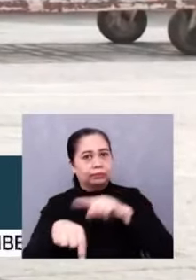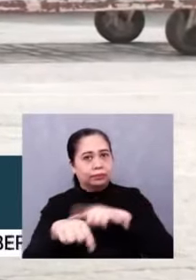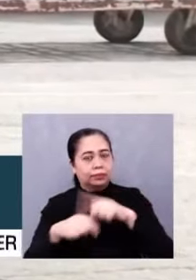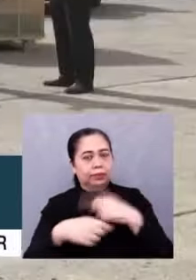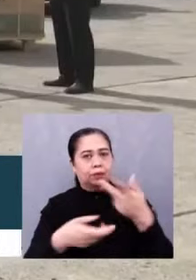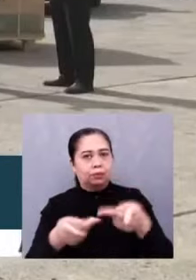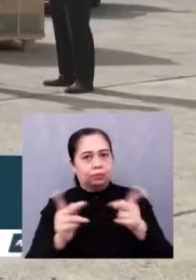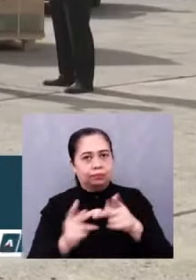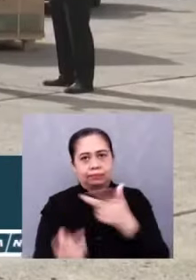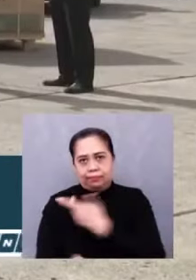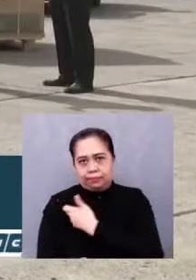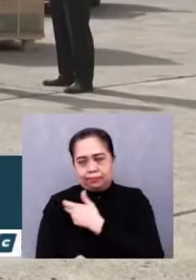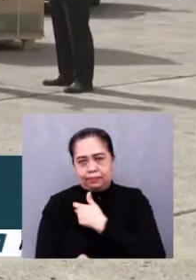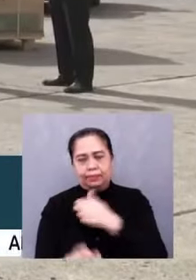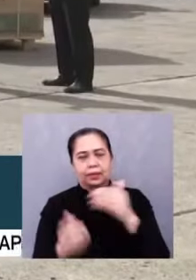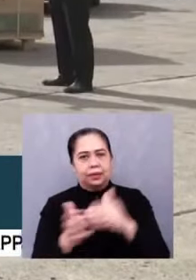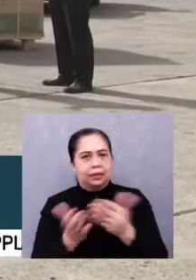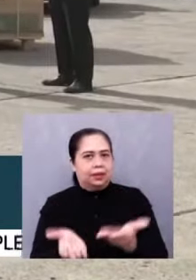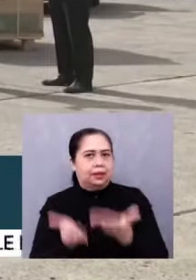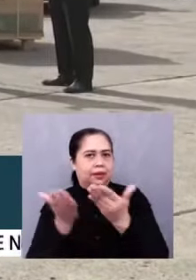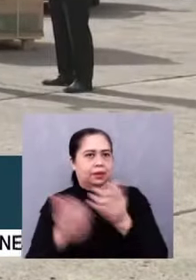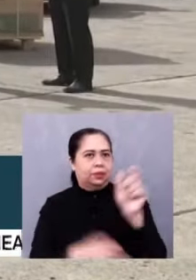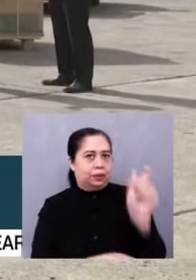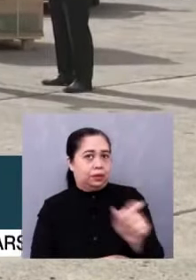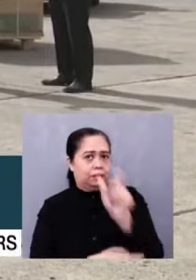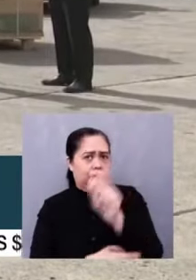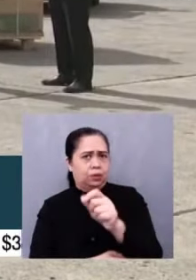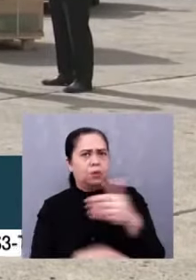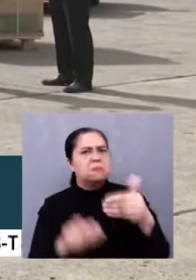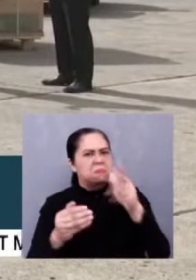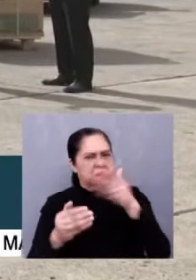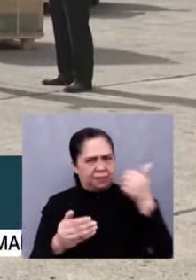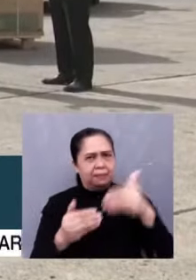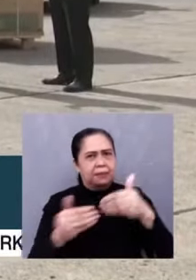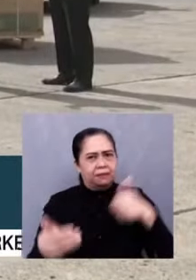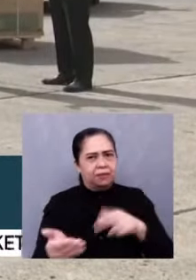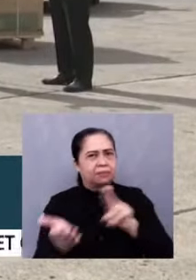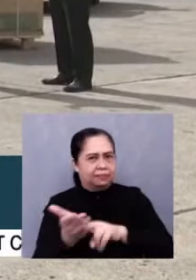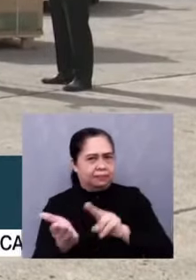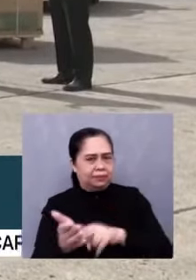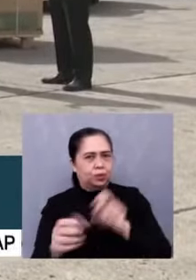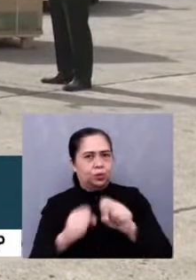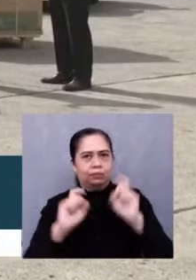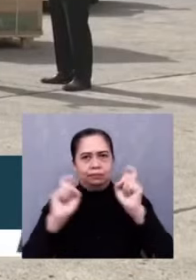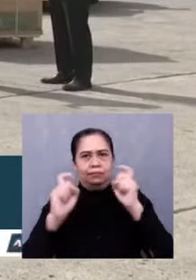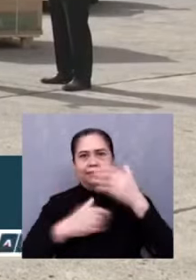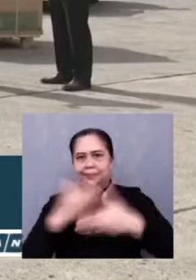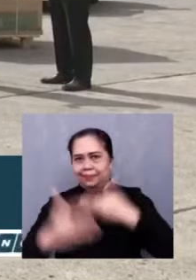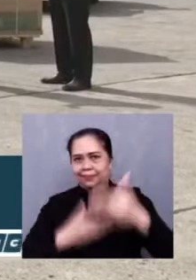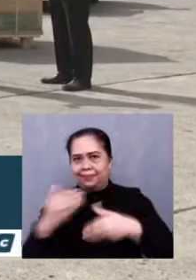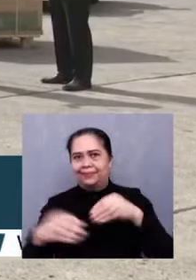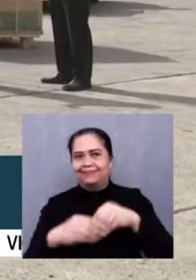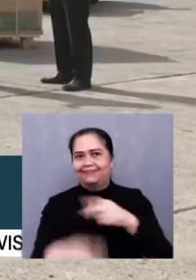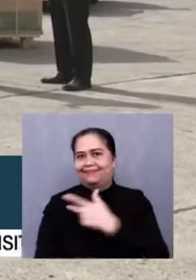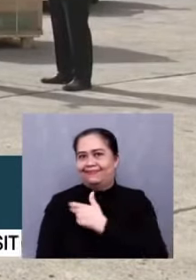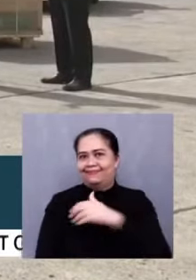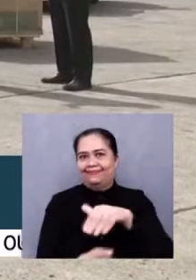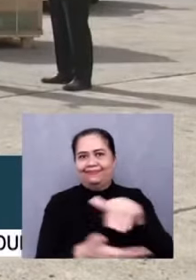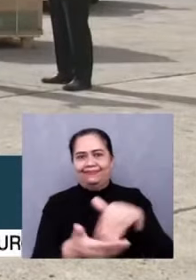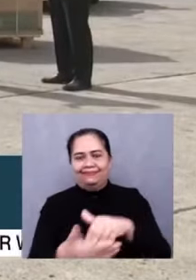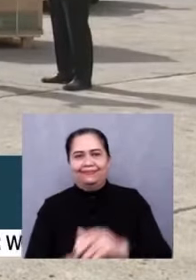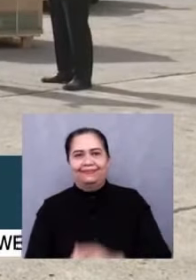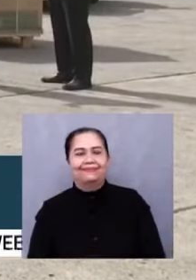Still, the NTF recommends individuals to pre-register if possible to speed up the process in vaccination centers. Rain, back to